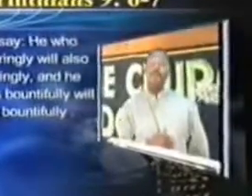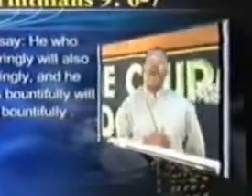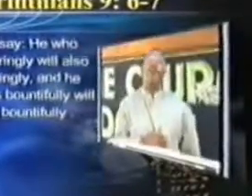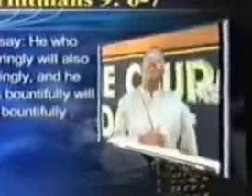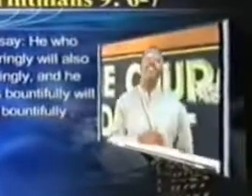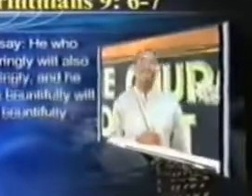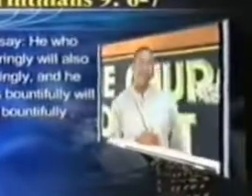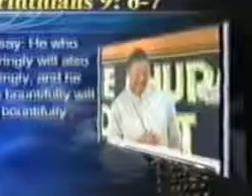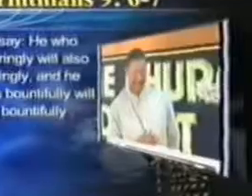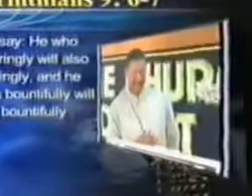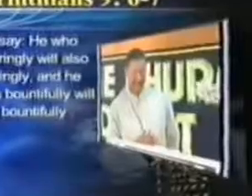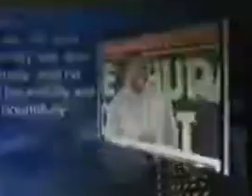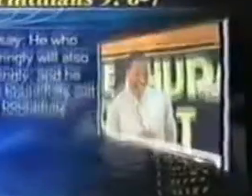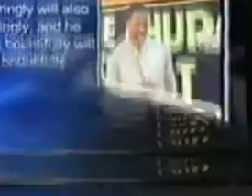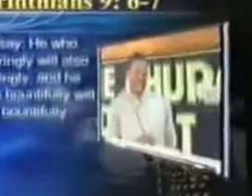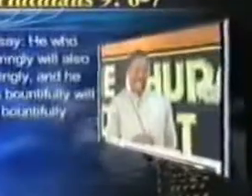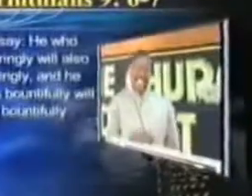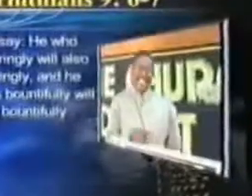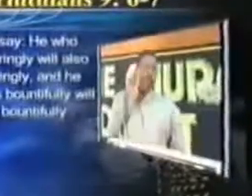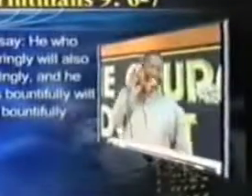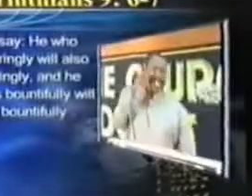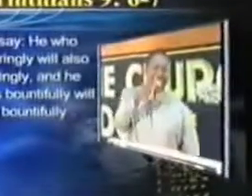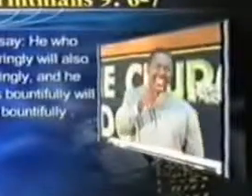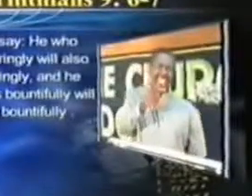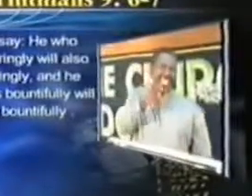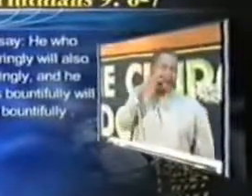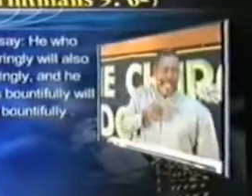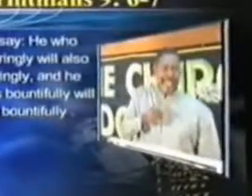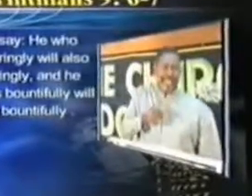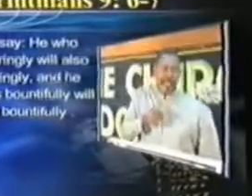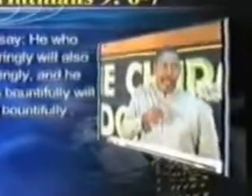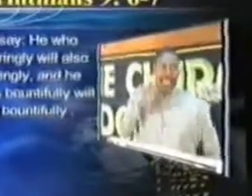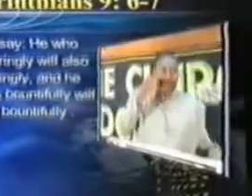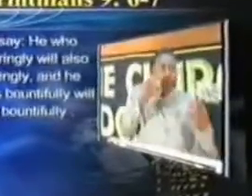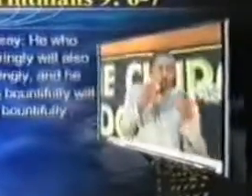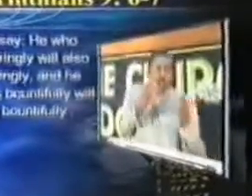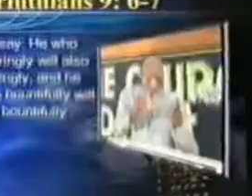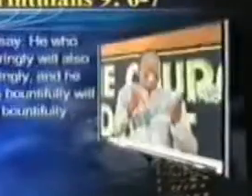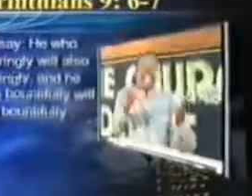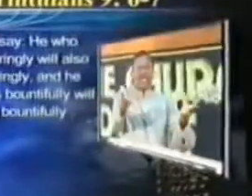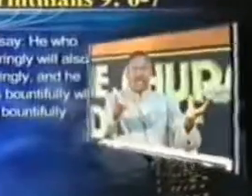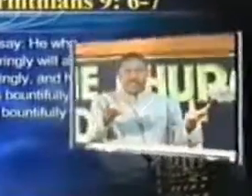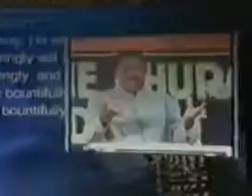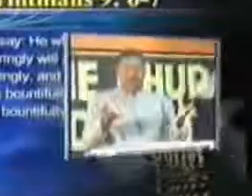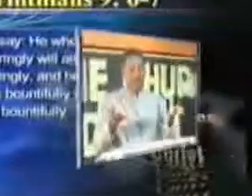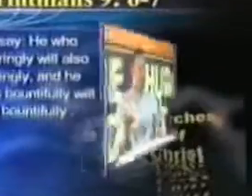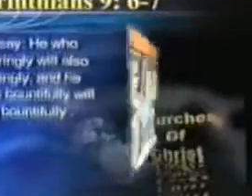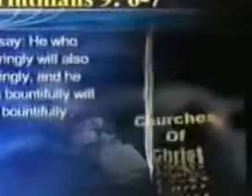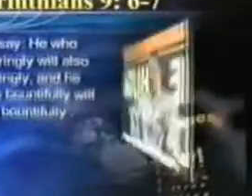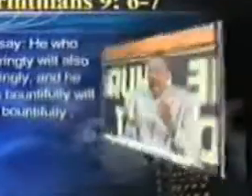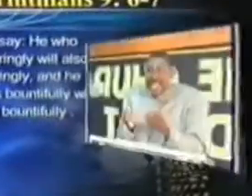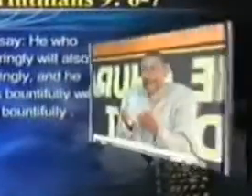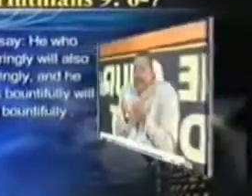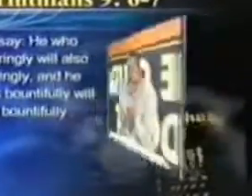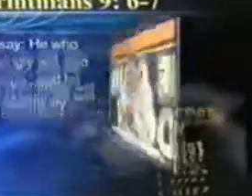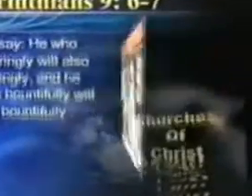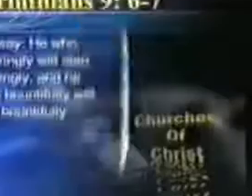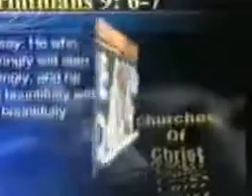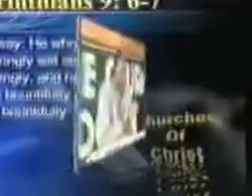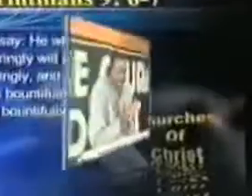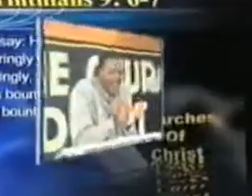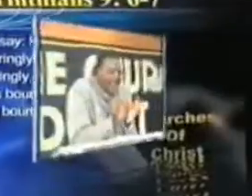reap bountifully. What say? Now wait dear me nam honhom so e ka kire mu ni. Obi a